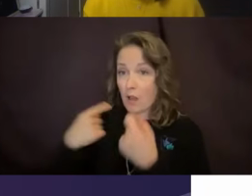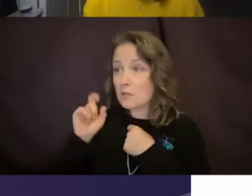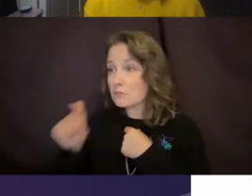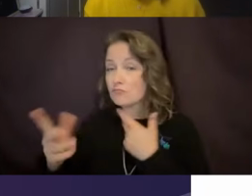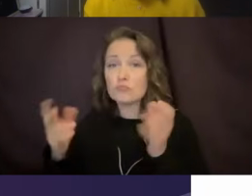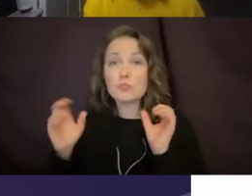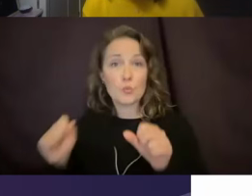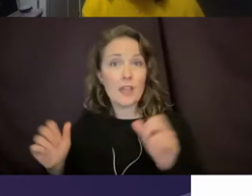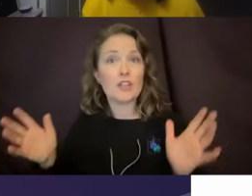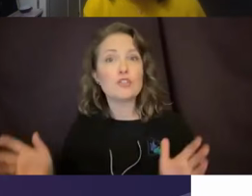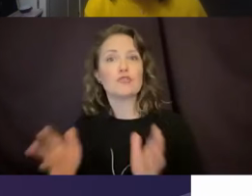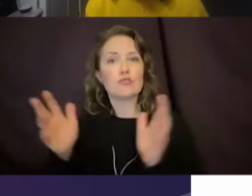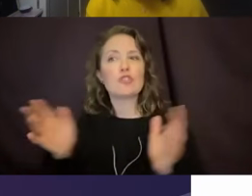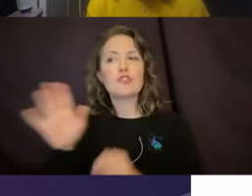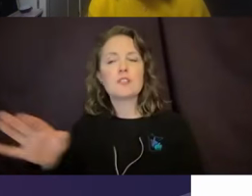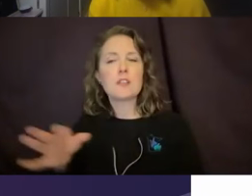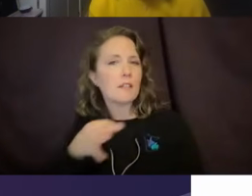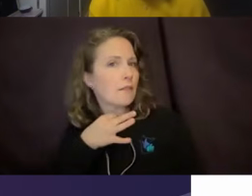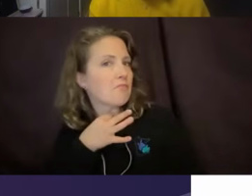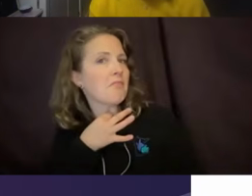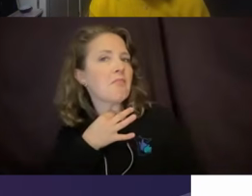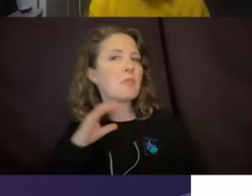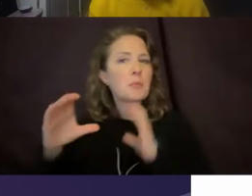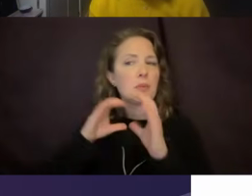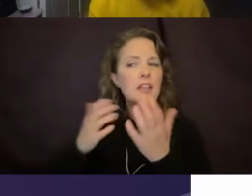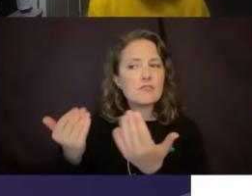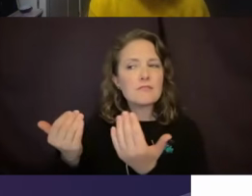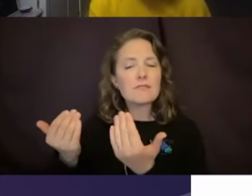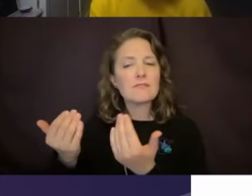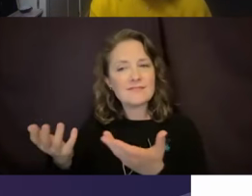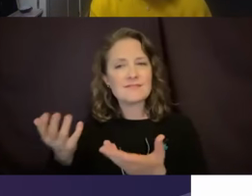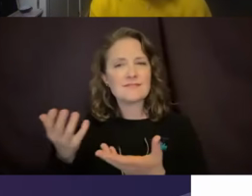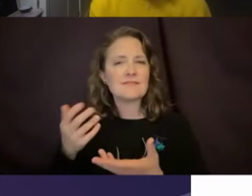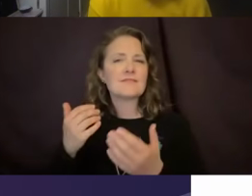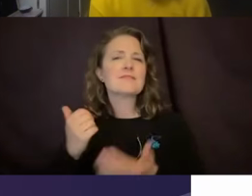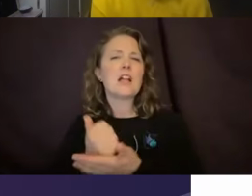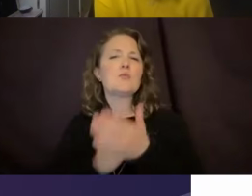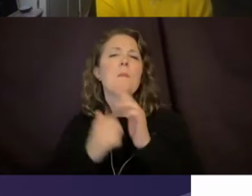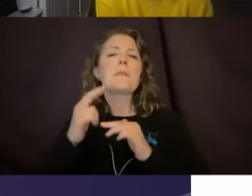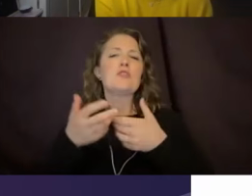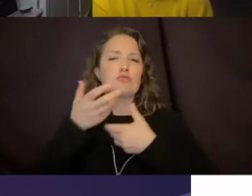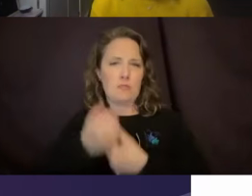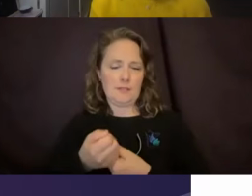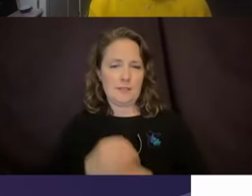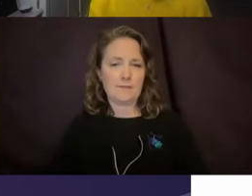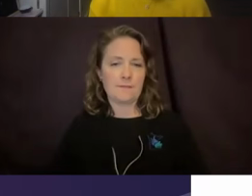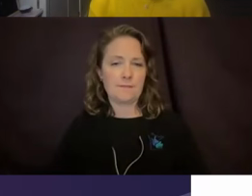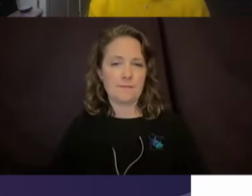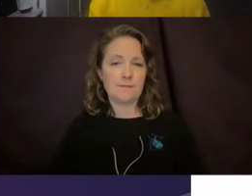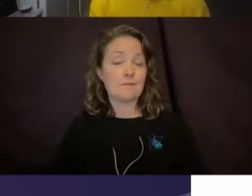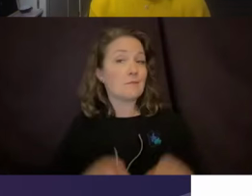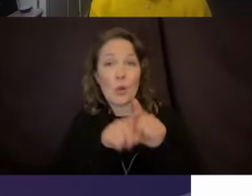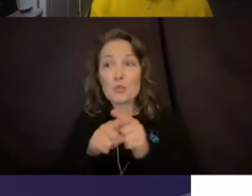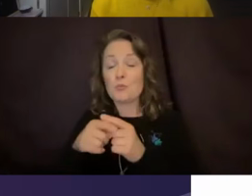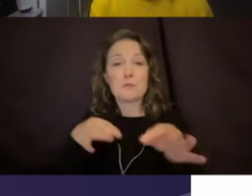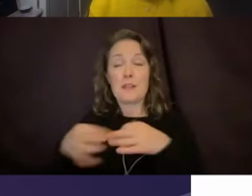And encouraging that curiosity and communication as well, being able to build trust with them, talking about what is trust. And